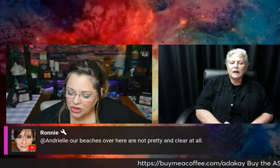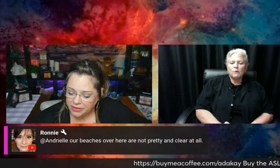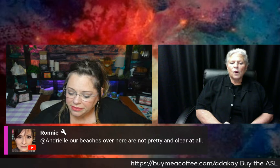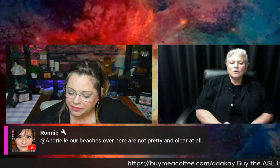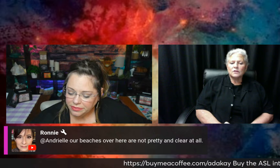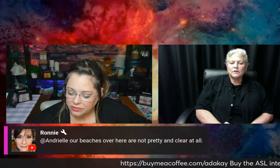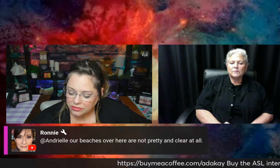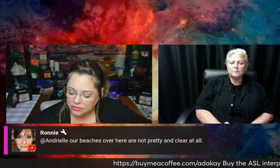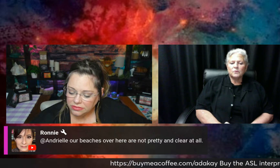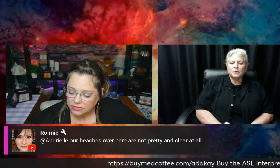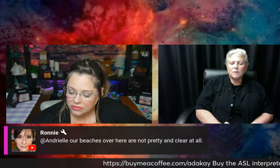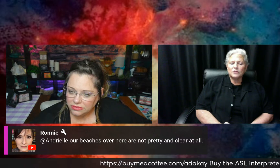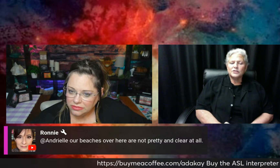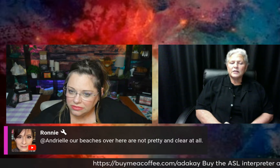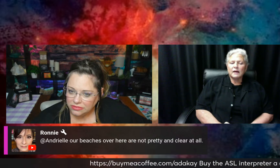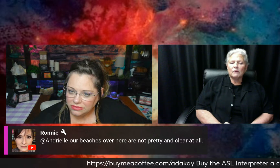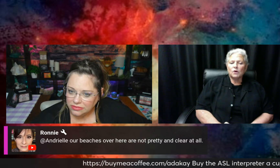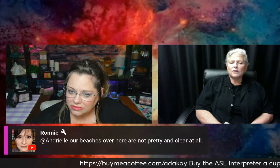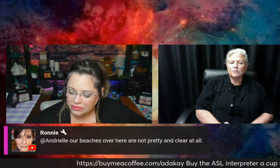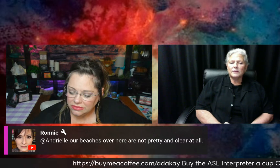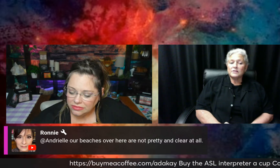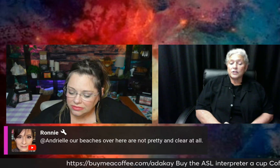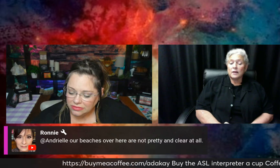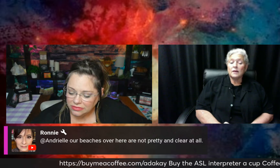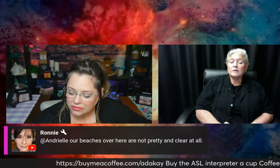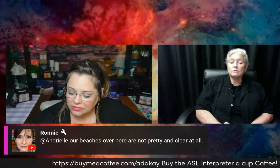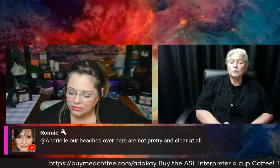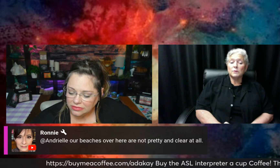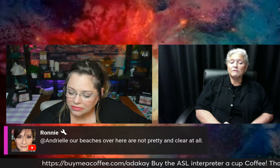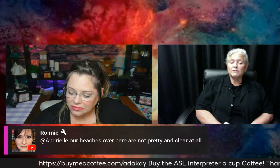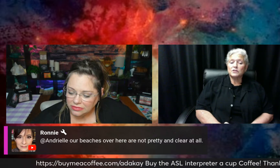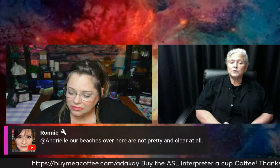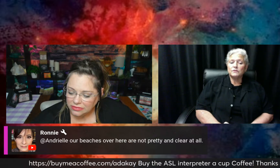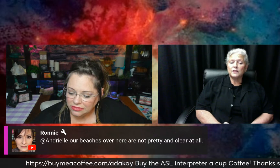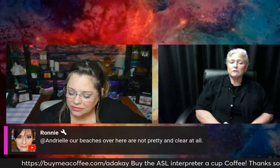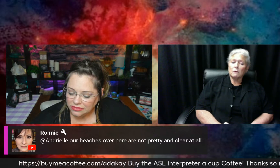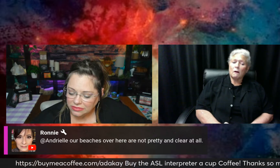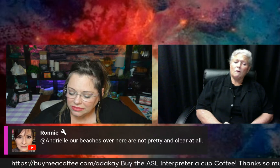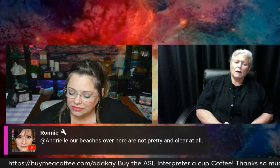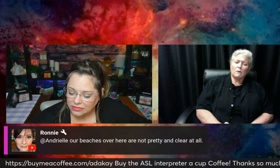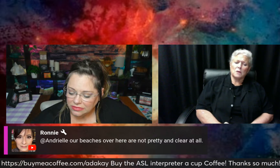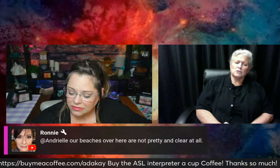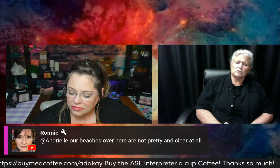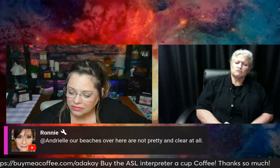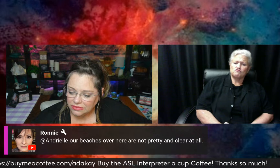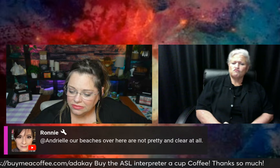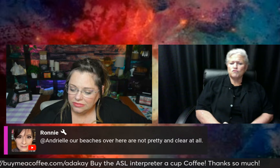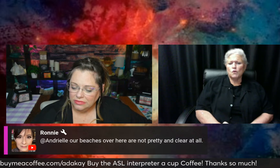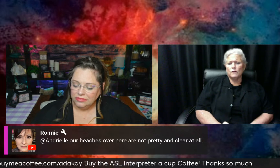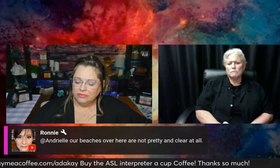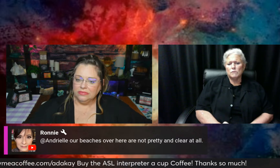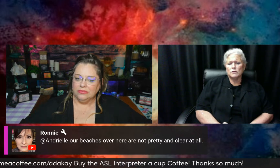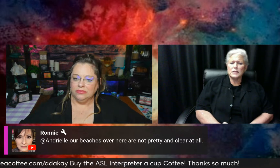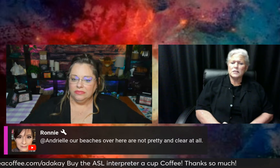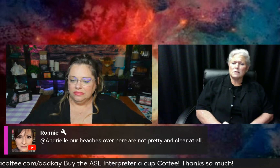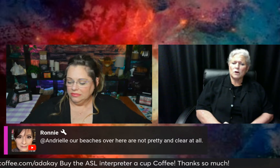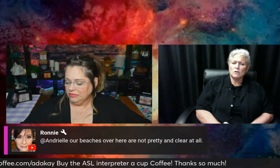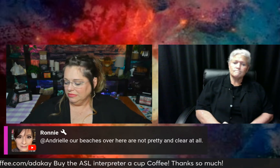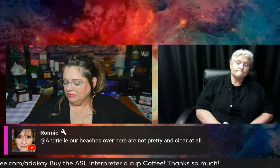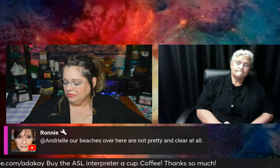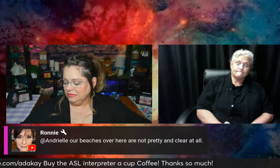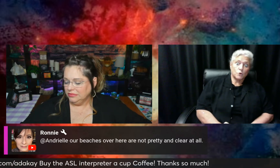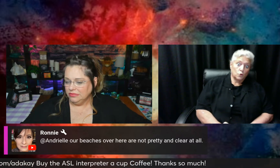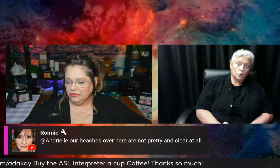I'm sorry? When Margie and I walked the beach here, when we first moved here, it was November,